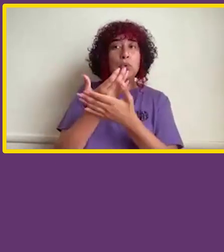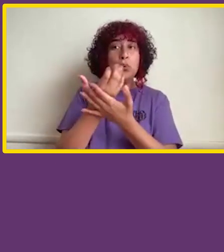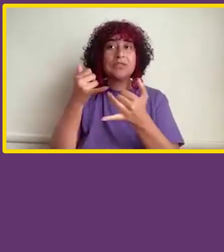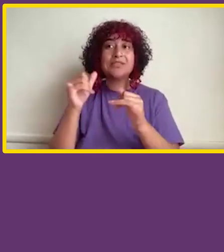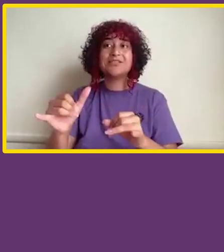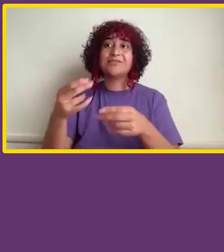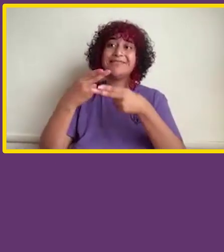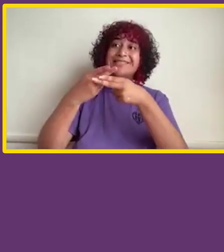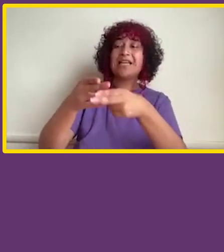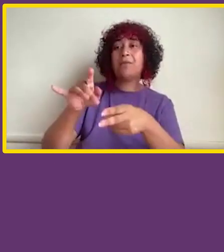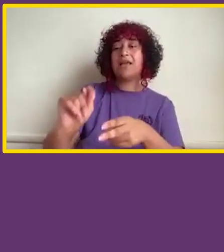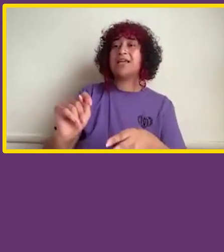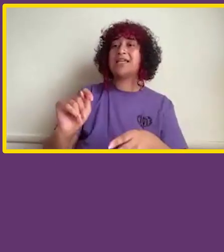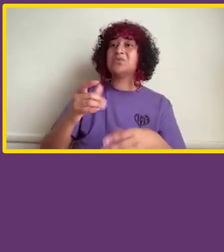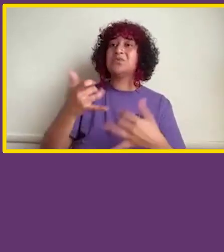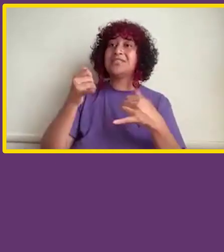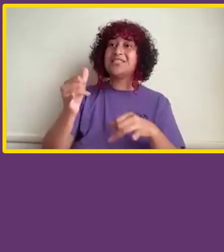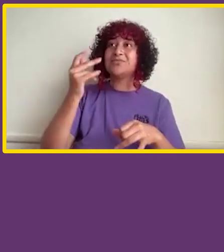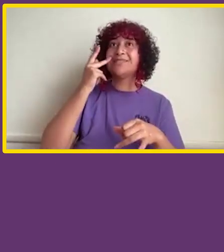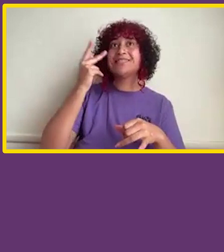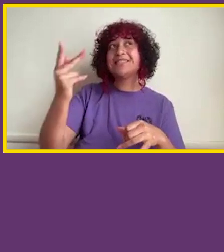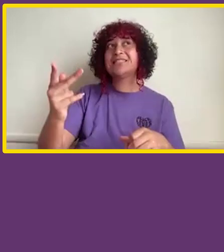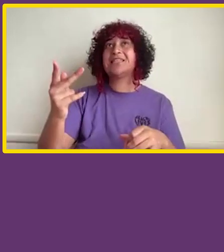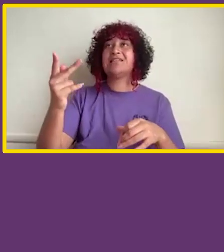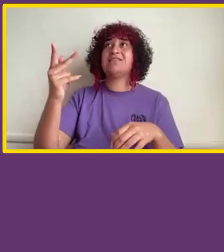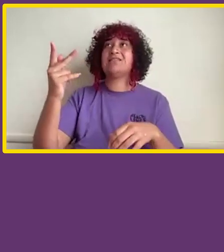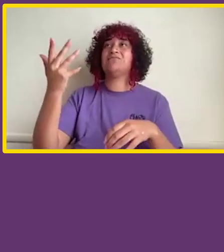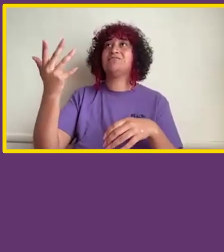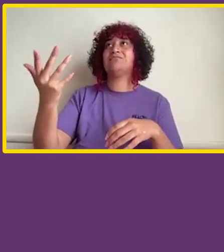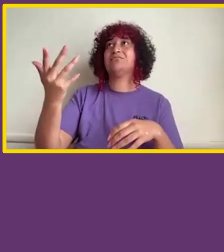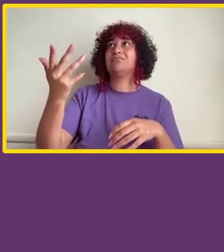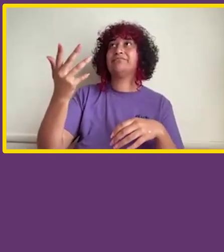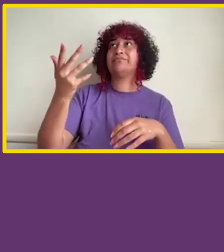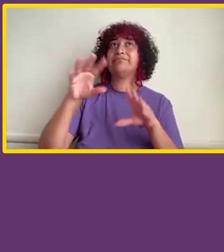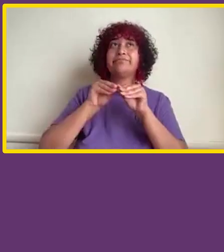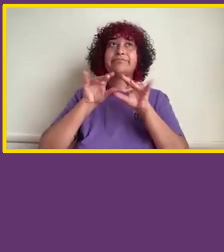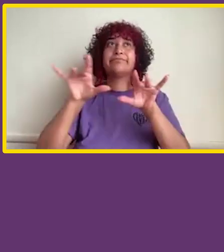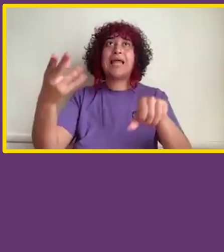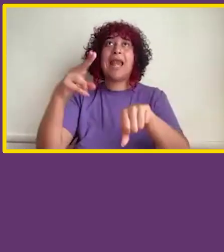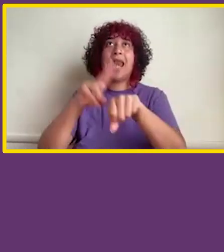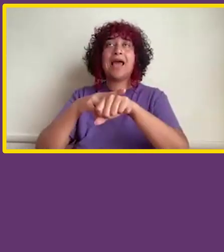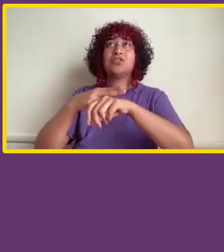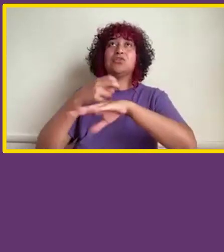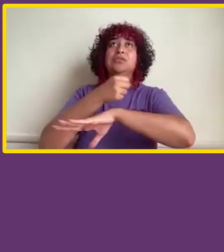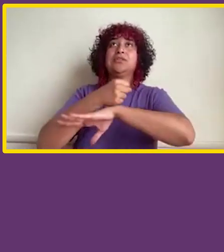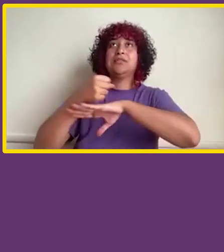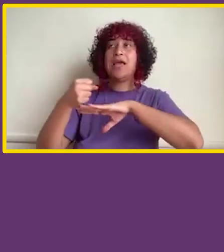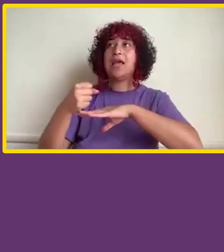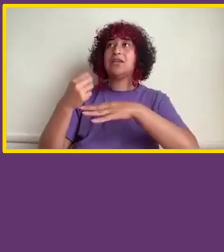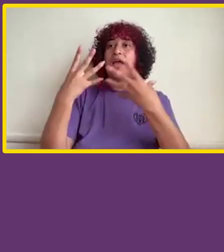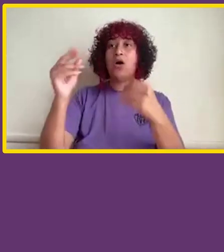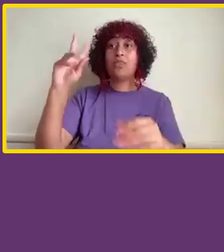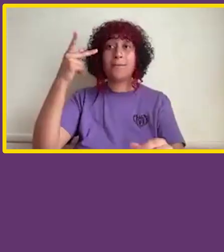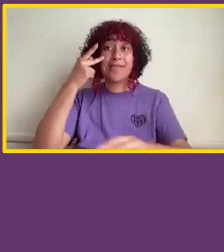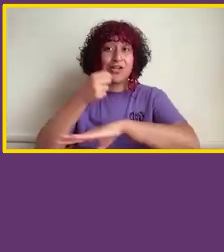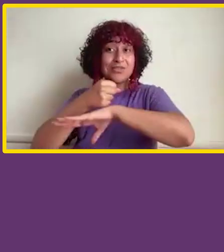just really seeing this on a national stage and, you know, in the political stage,